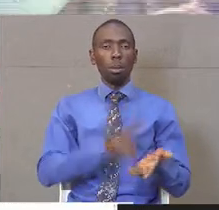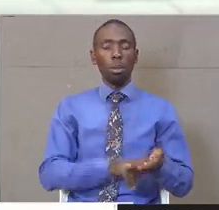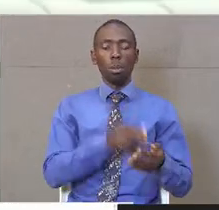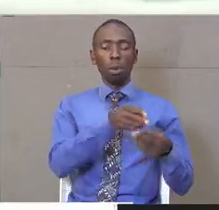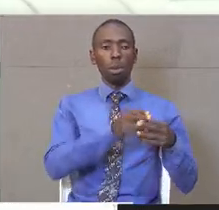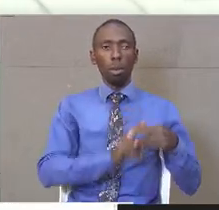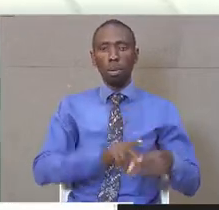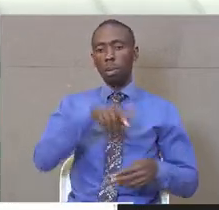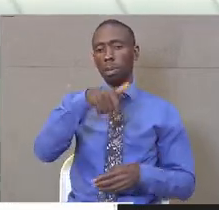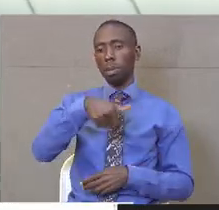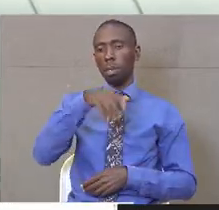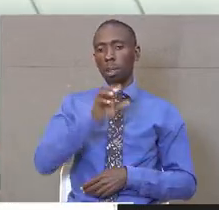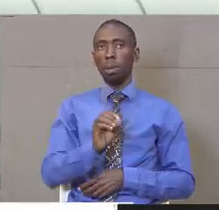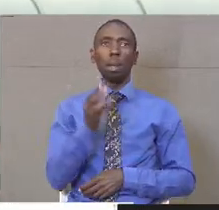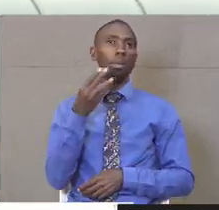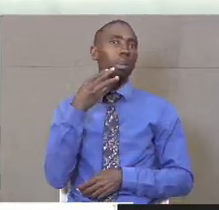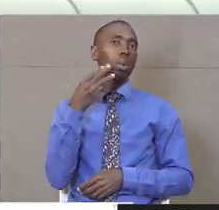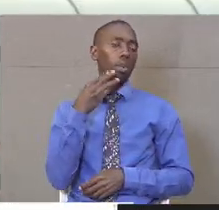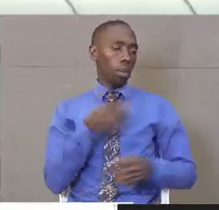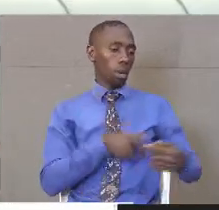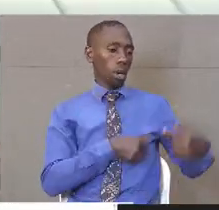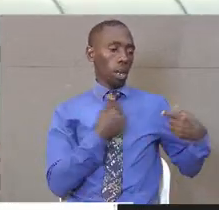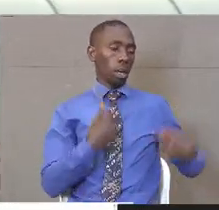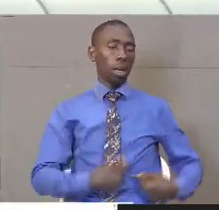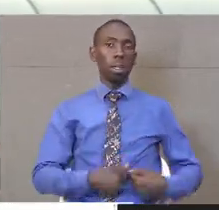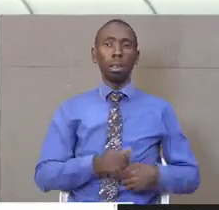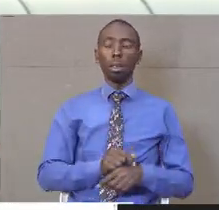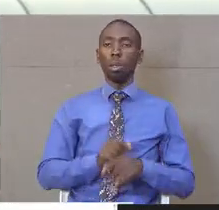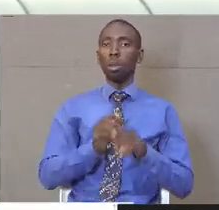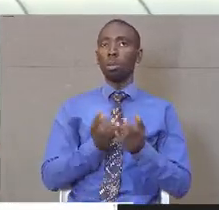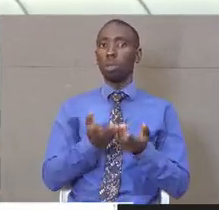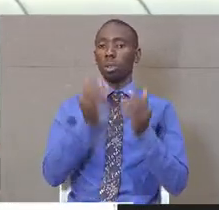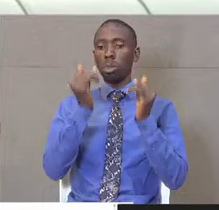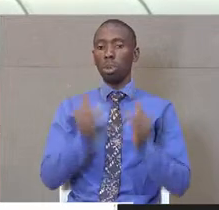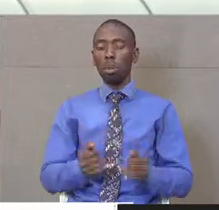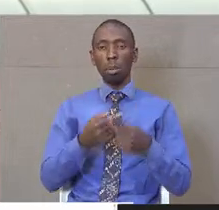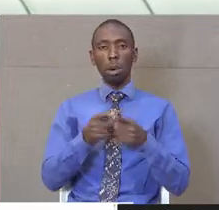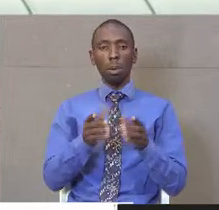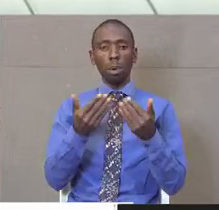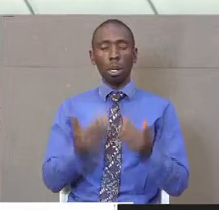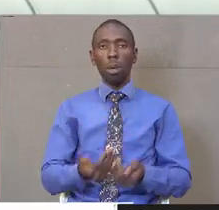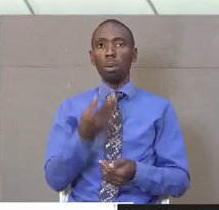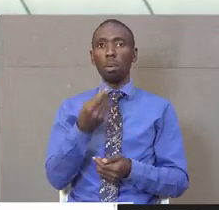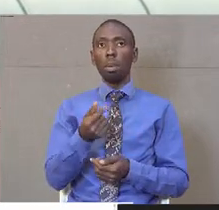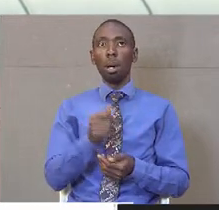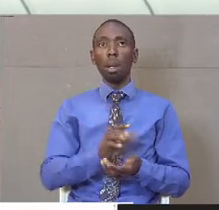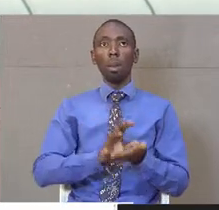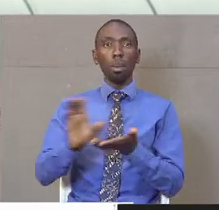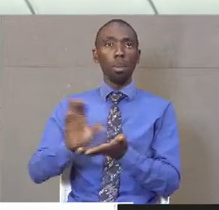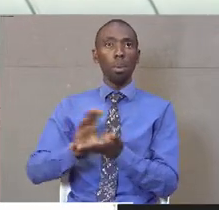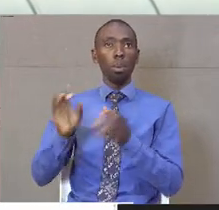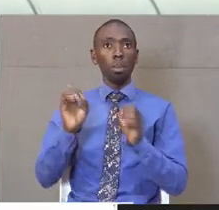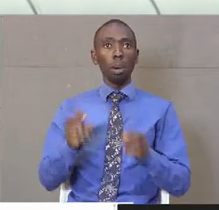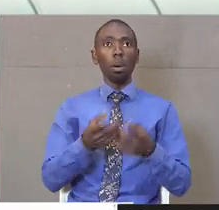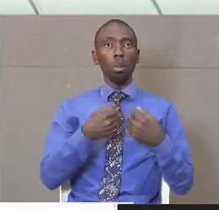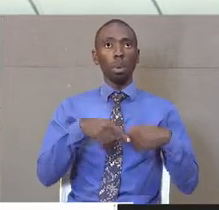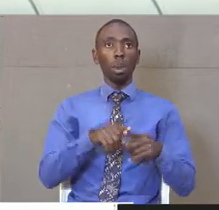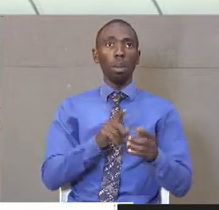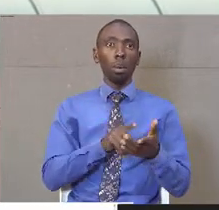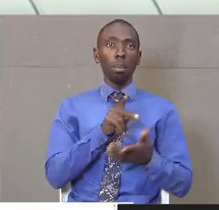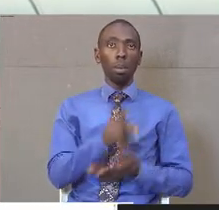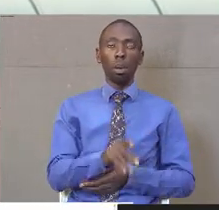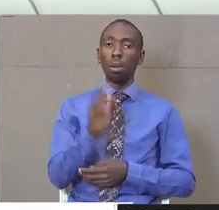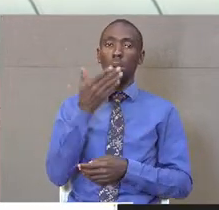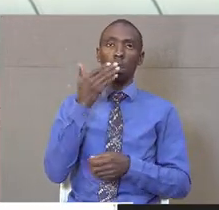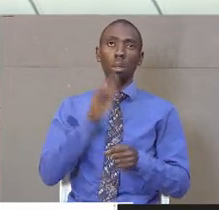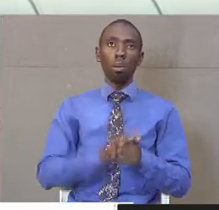Heart Institute. Up to now, this money is not deployed. We are paying commitment fee. The Minister of Health should